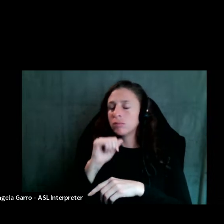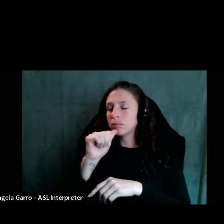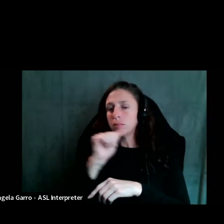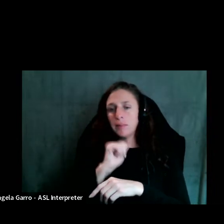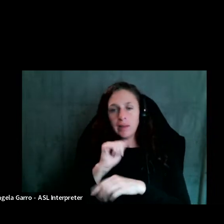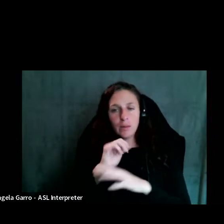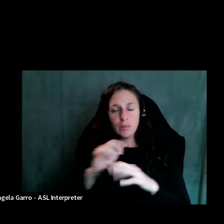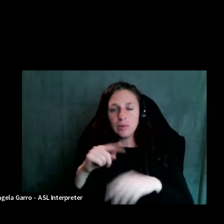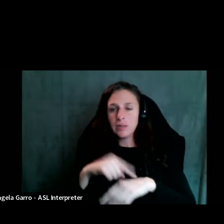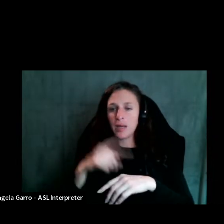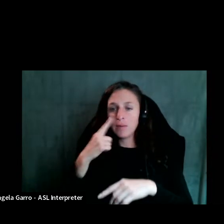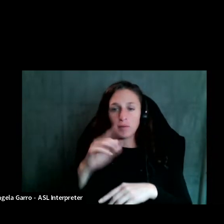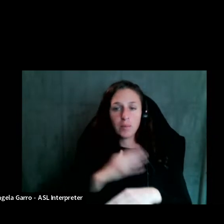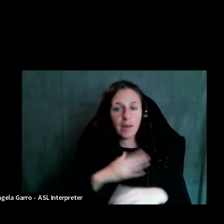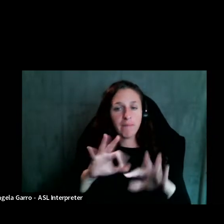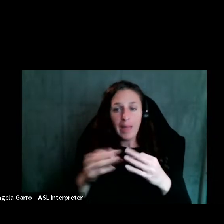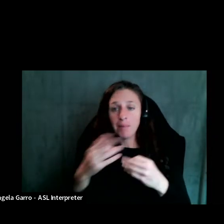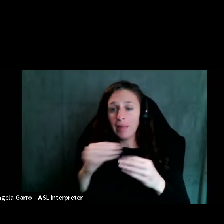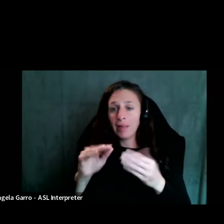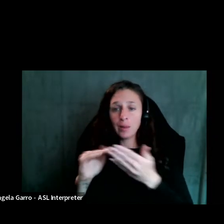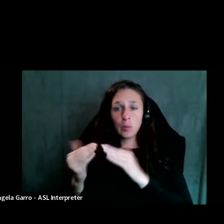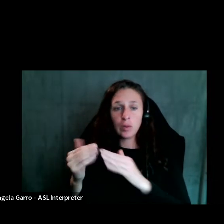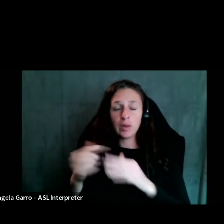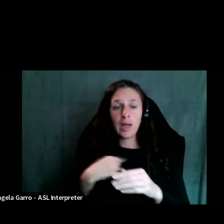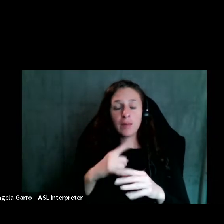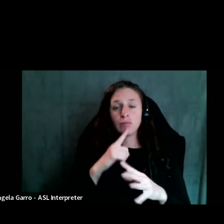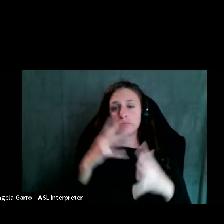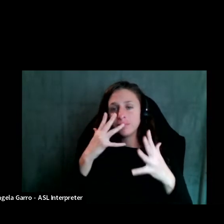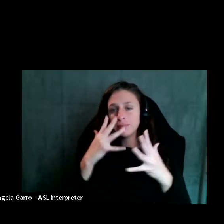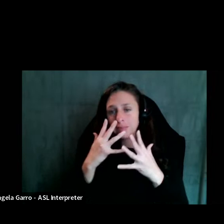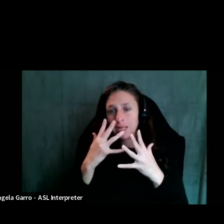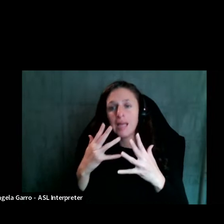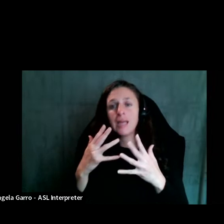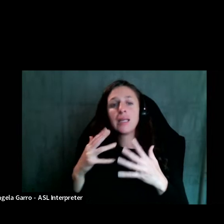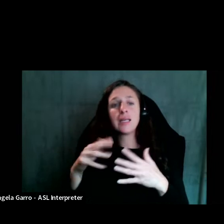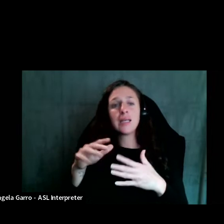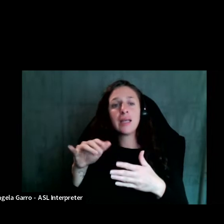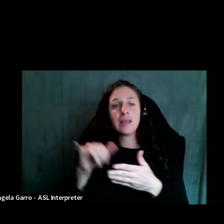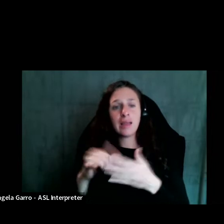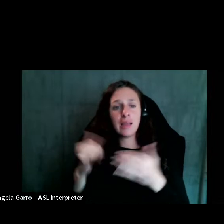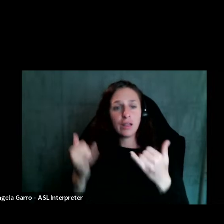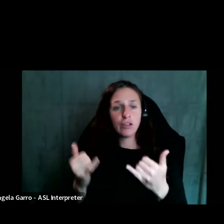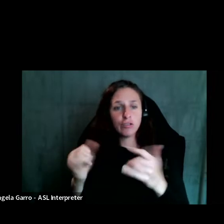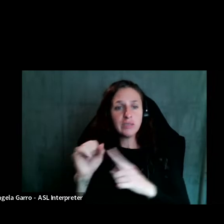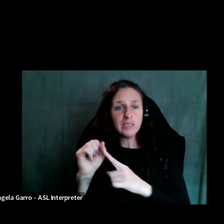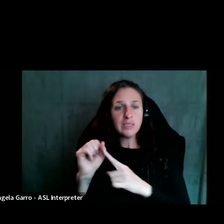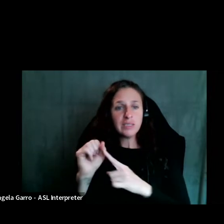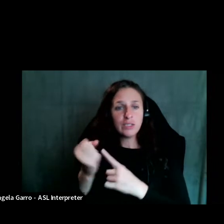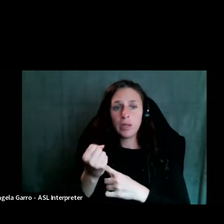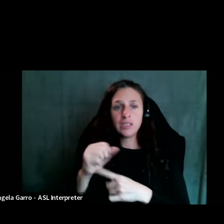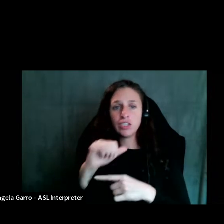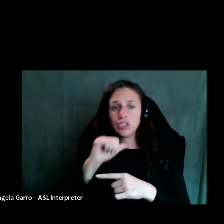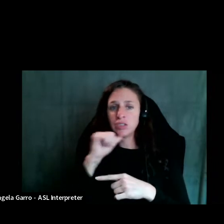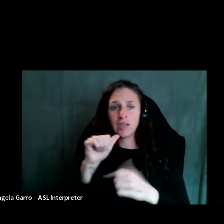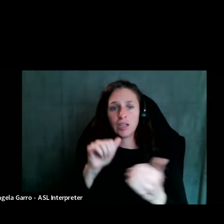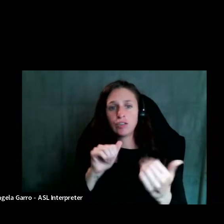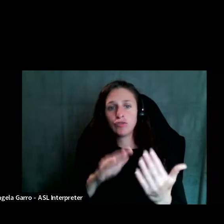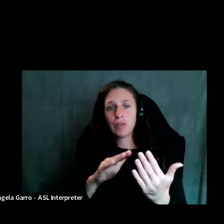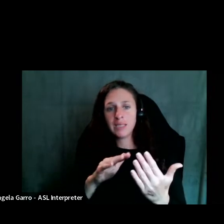family and for my community. And I am saddened that the current situation is not being addressed in